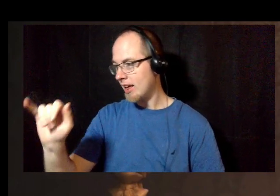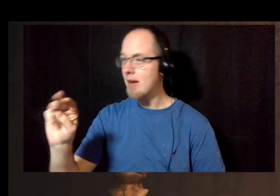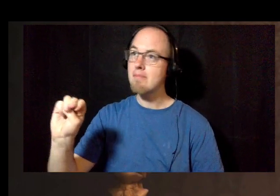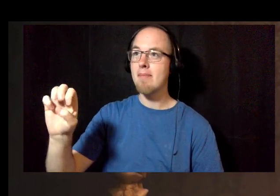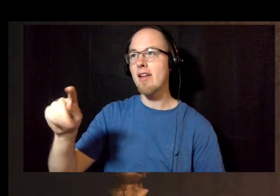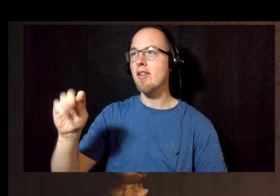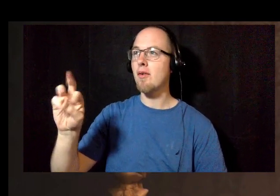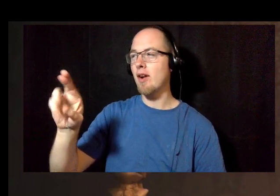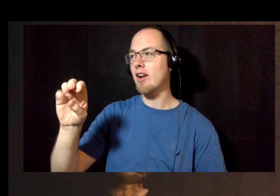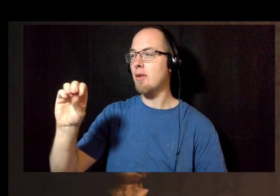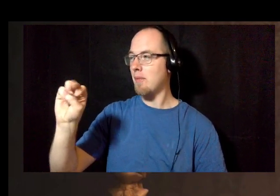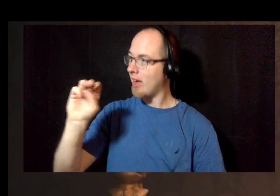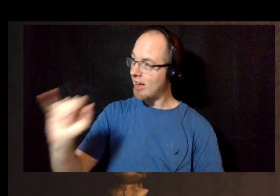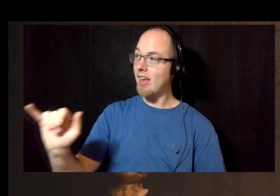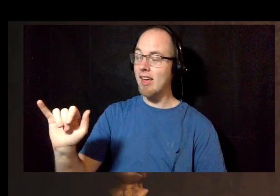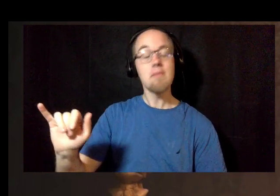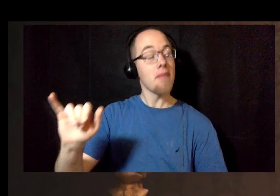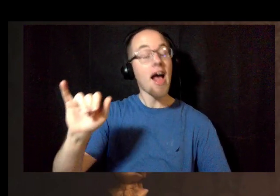Matarectomy, I think for me,